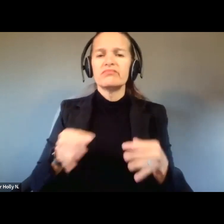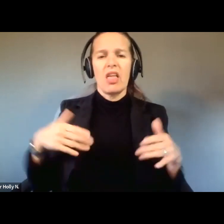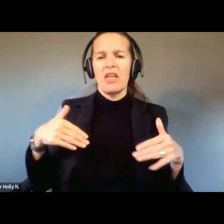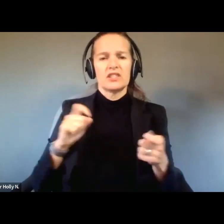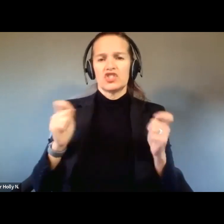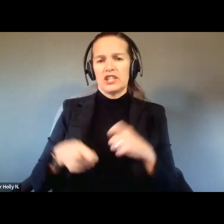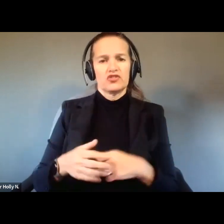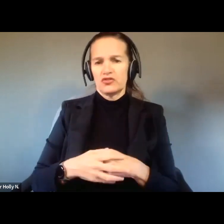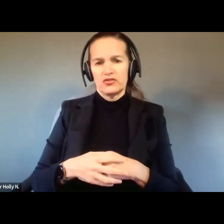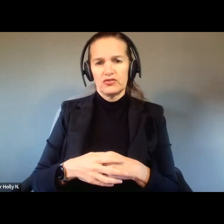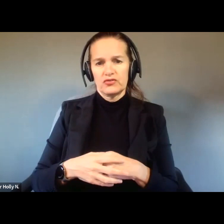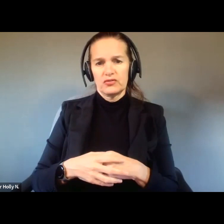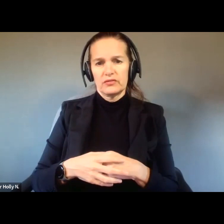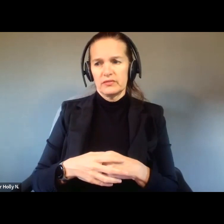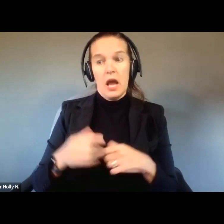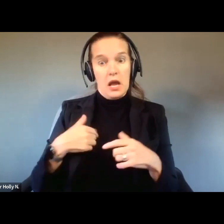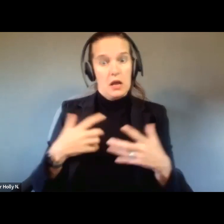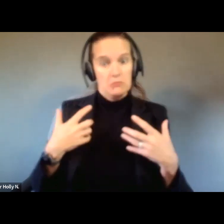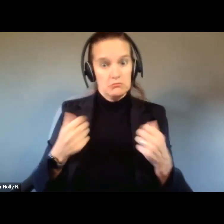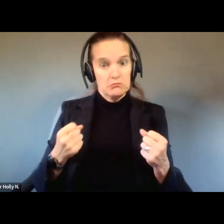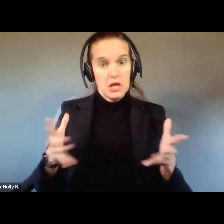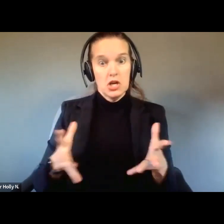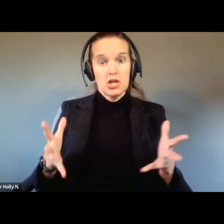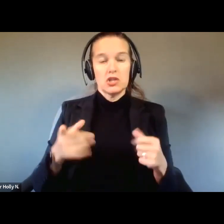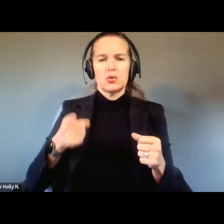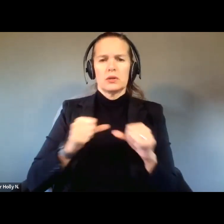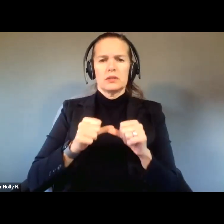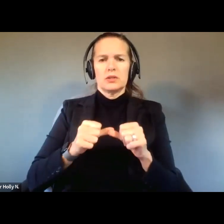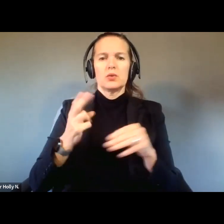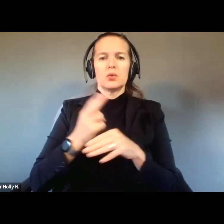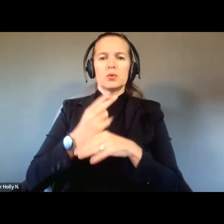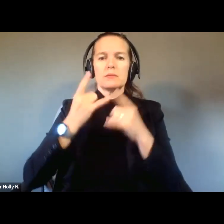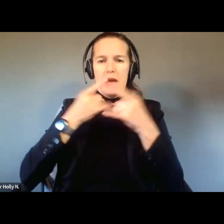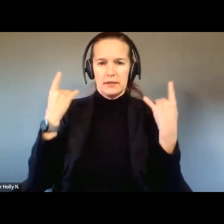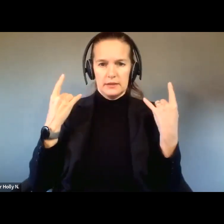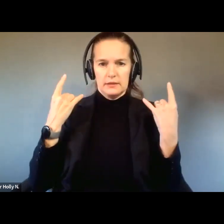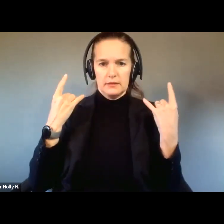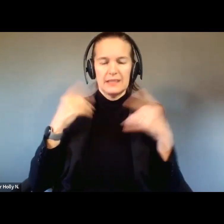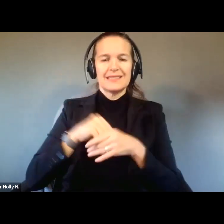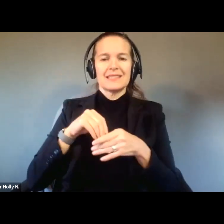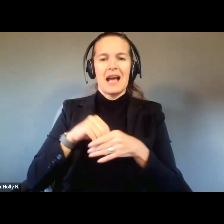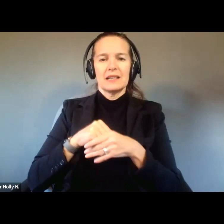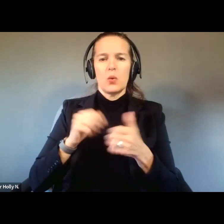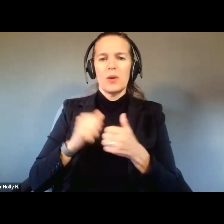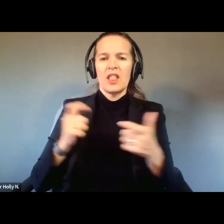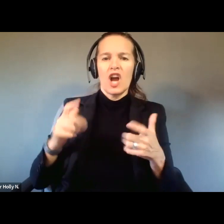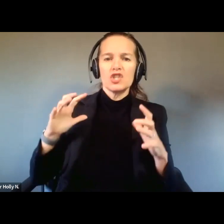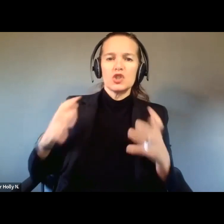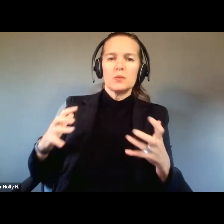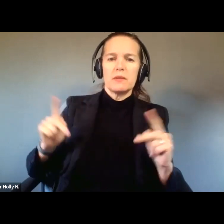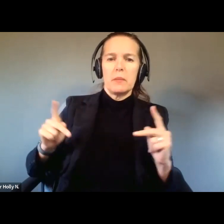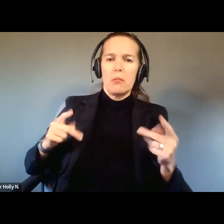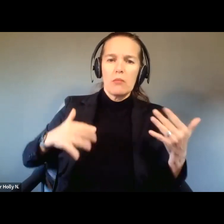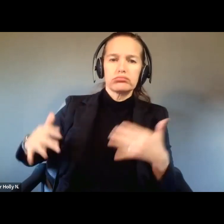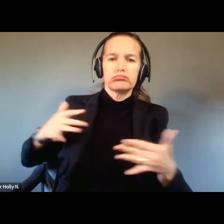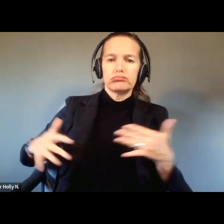pandemic. I strongly encourage everyone to continue wearing masks in indoor public settings with large groups of people gathered close